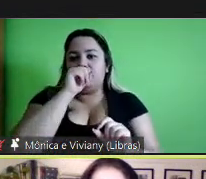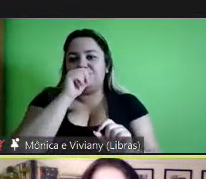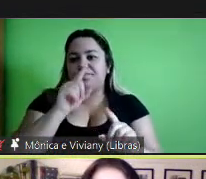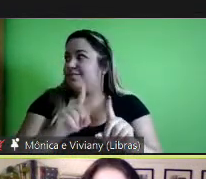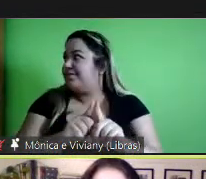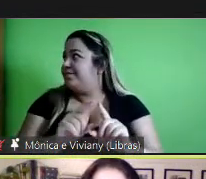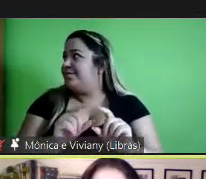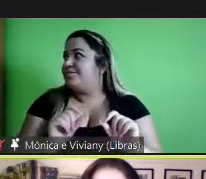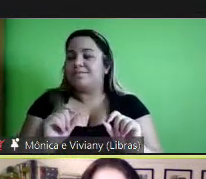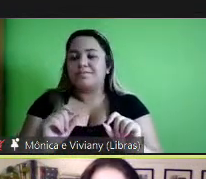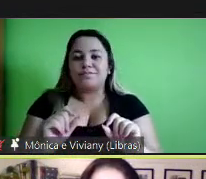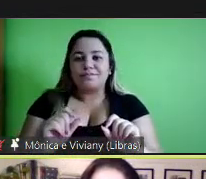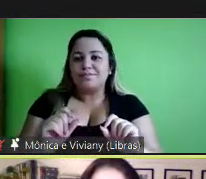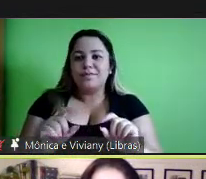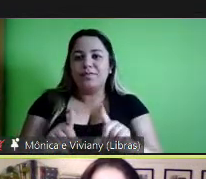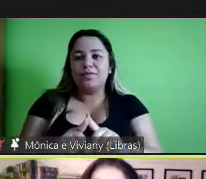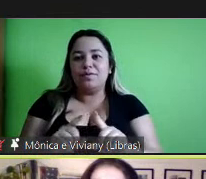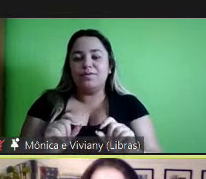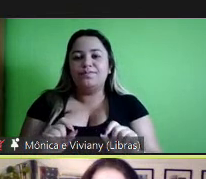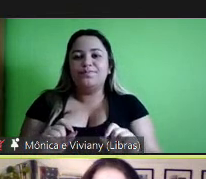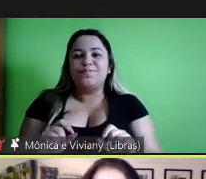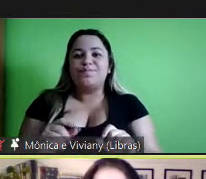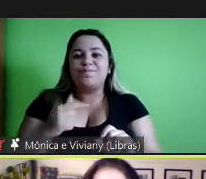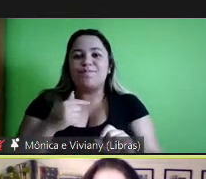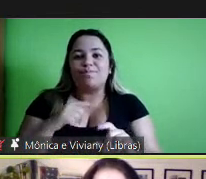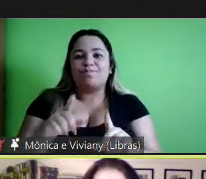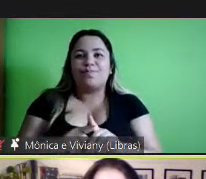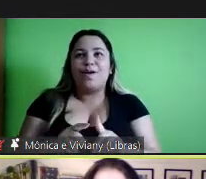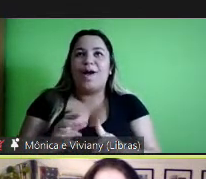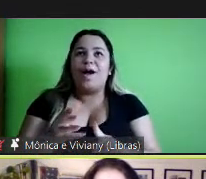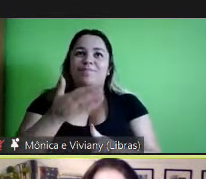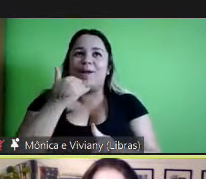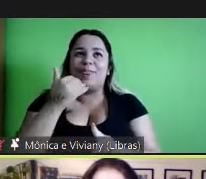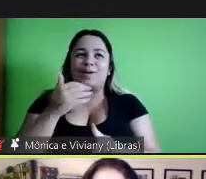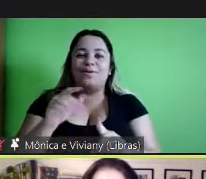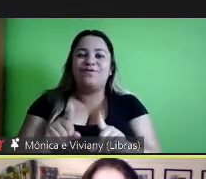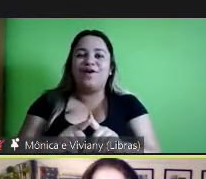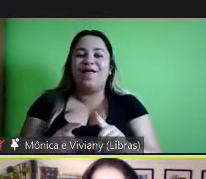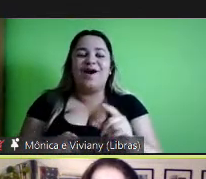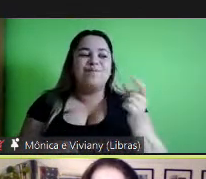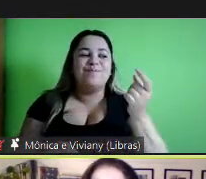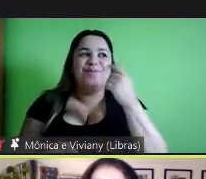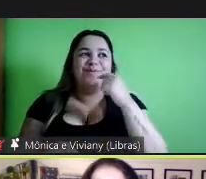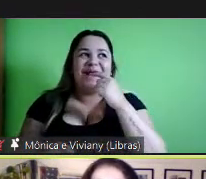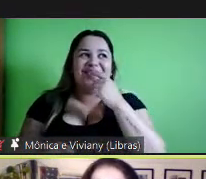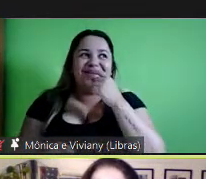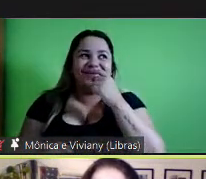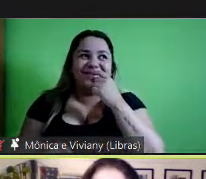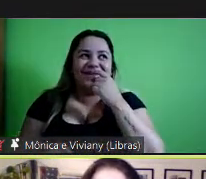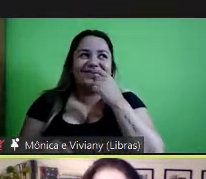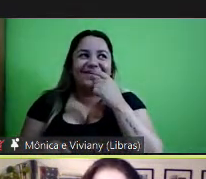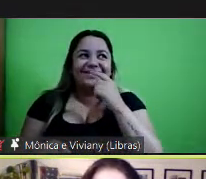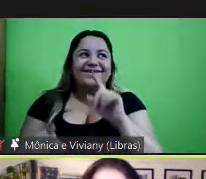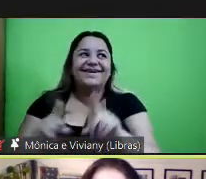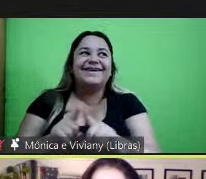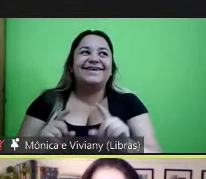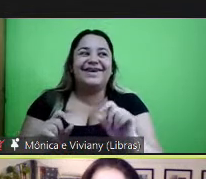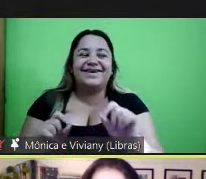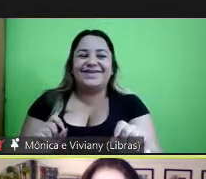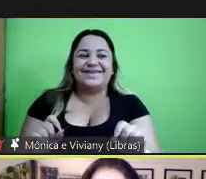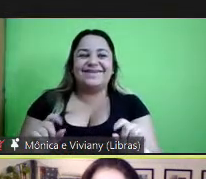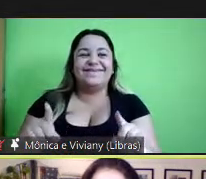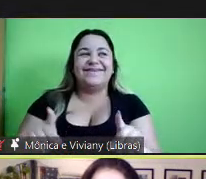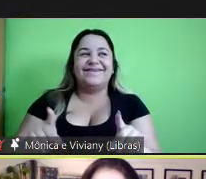therapy, physical activity interventions in combination with the 3 adjunctive obesity treatments, which are psychological